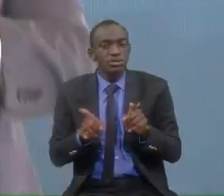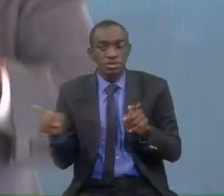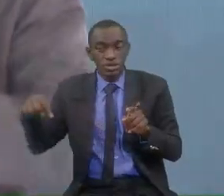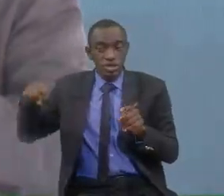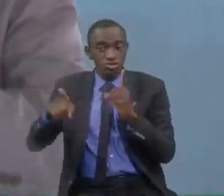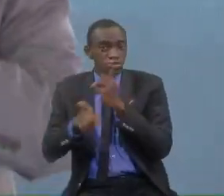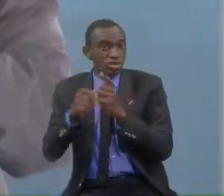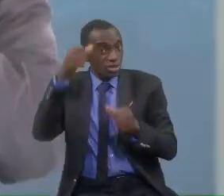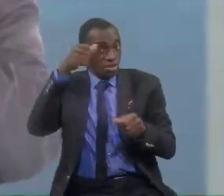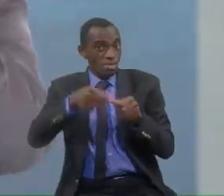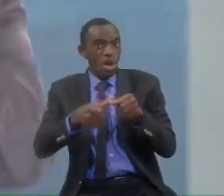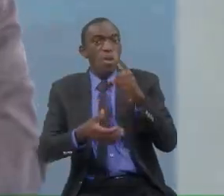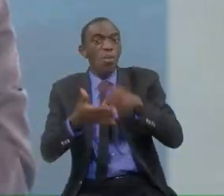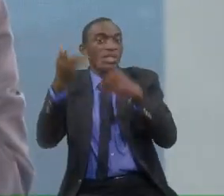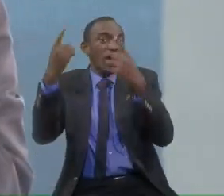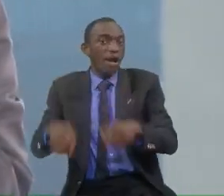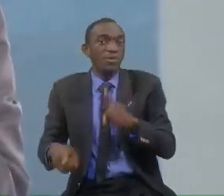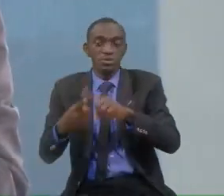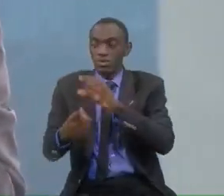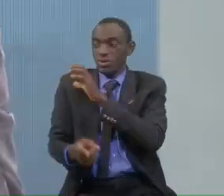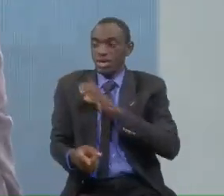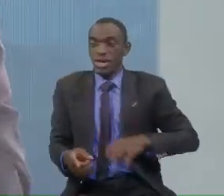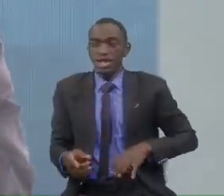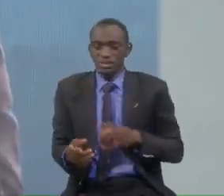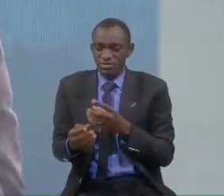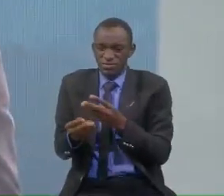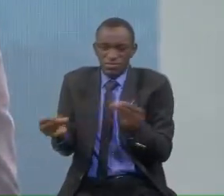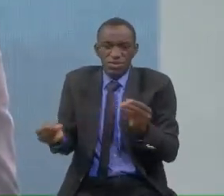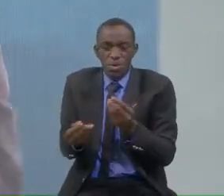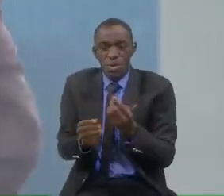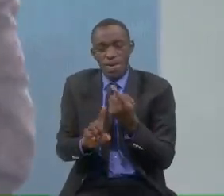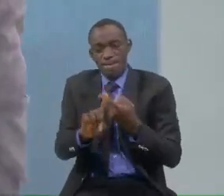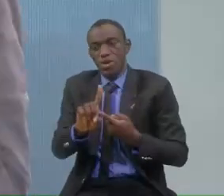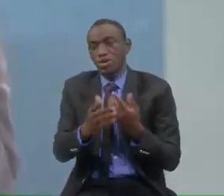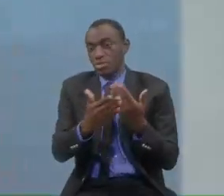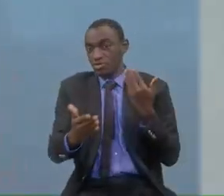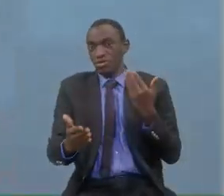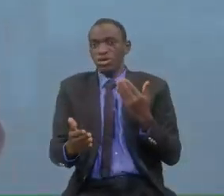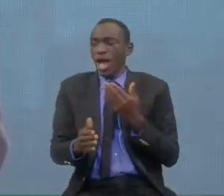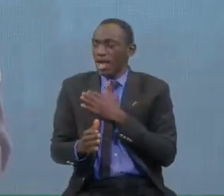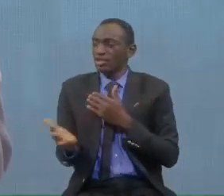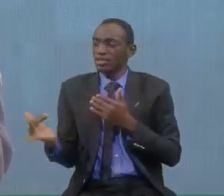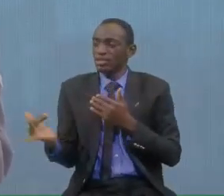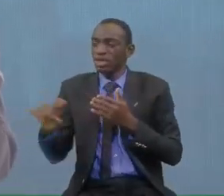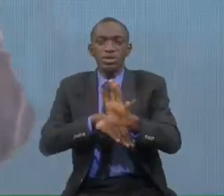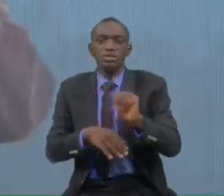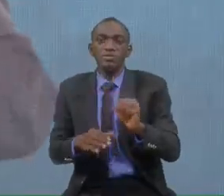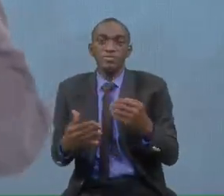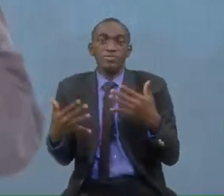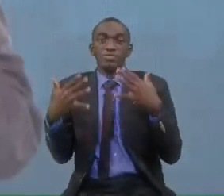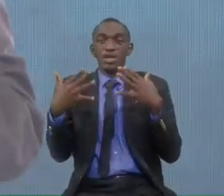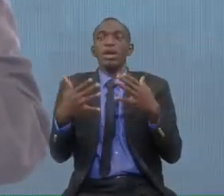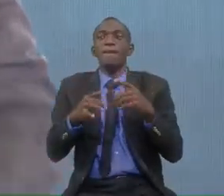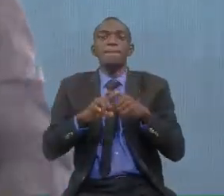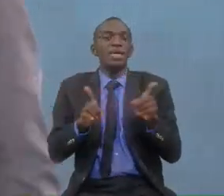And he threatened them, you say that again, your life will go for it. What helped them to